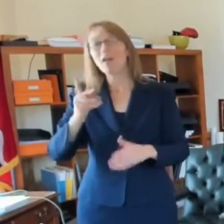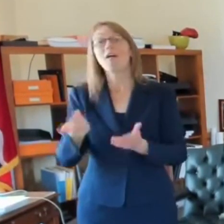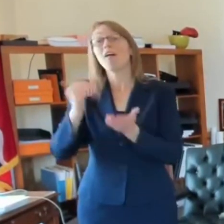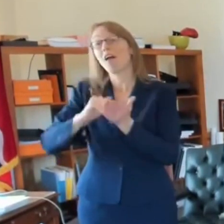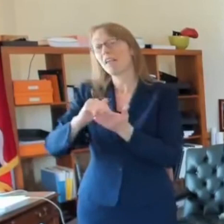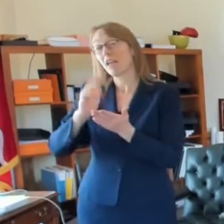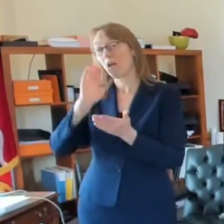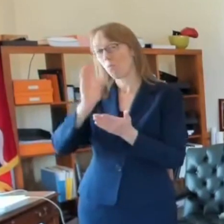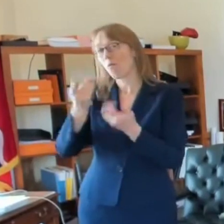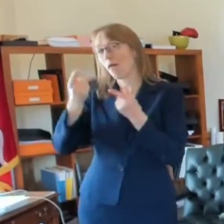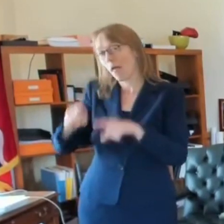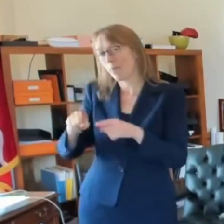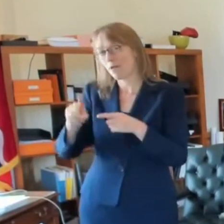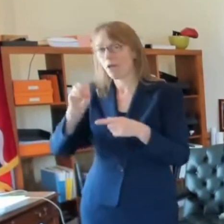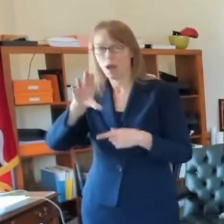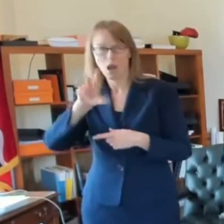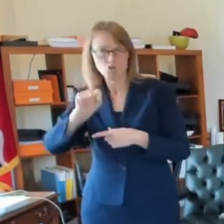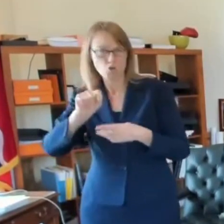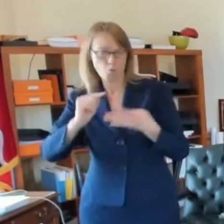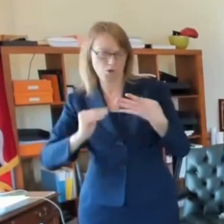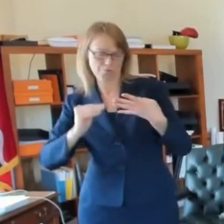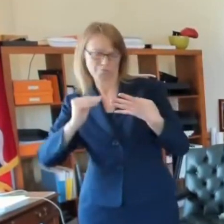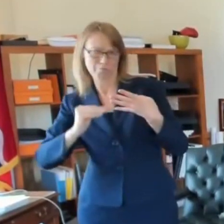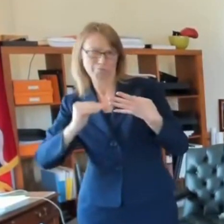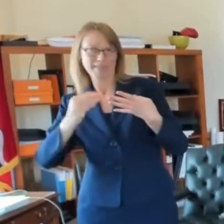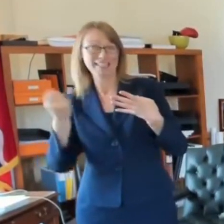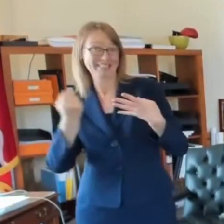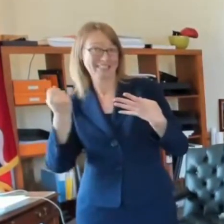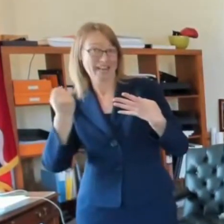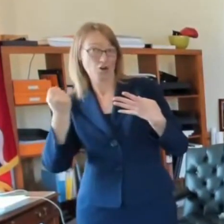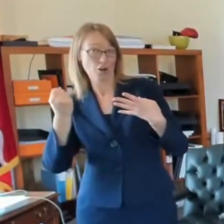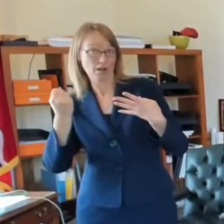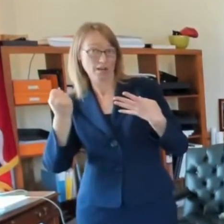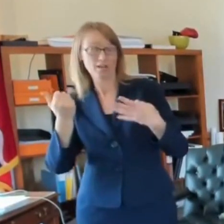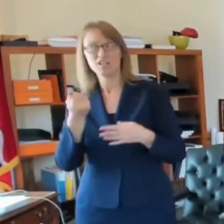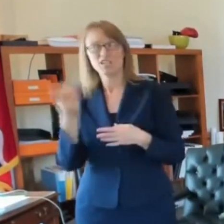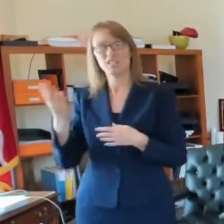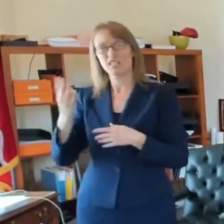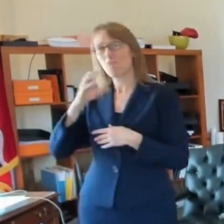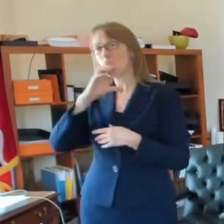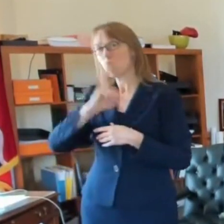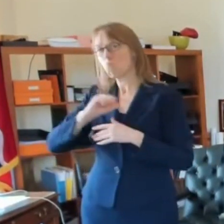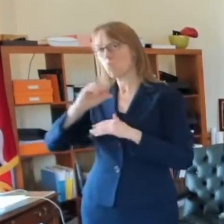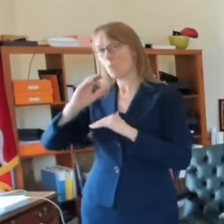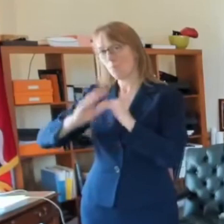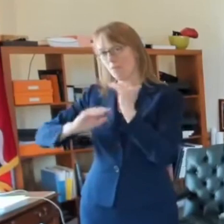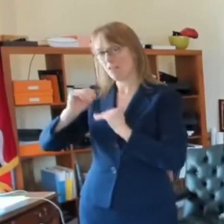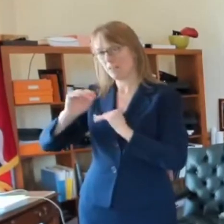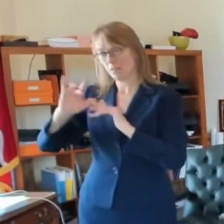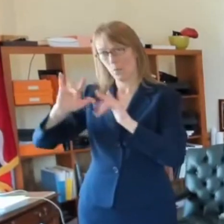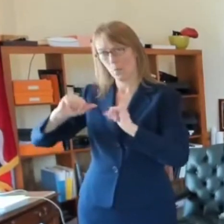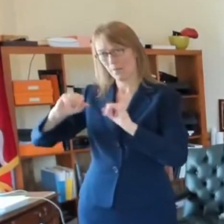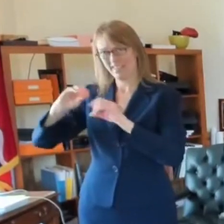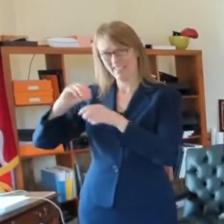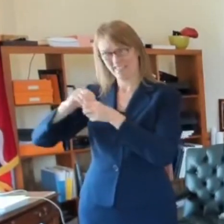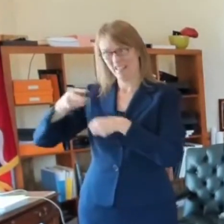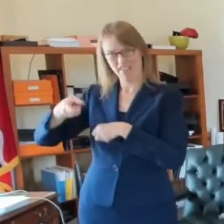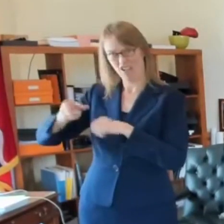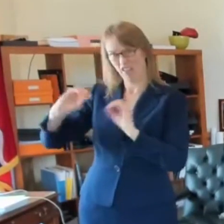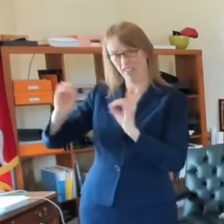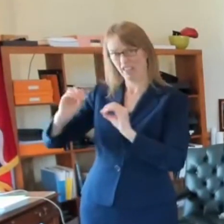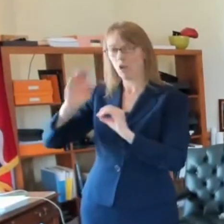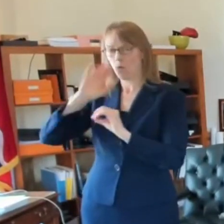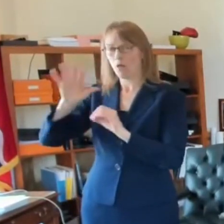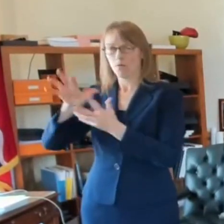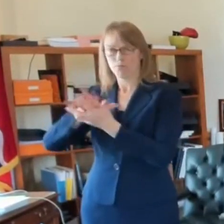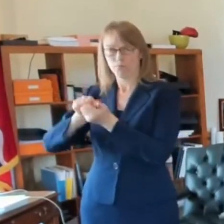on a Saturday, where there'll be a number of buildings taken down, and this time a little bit further to the